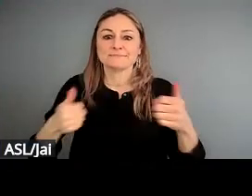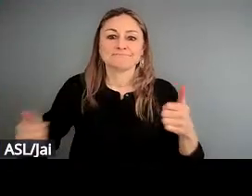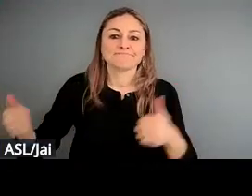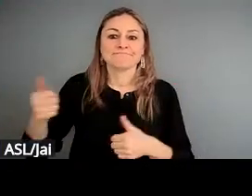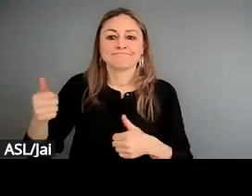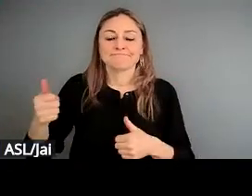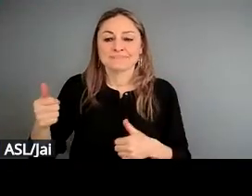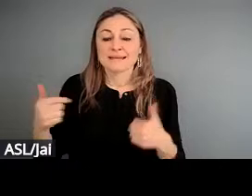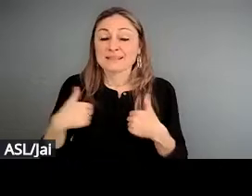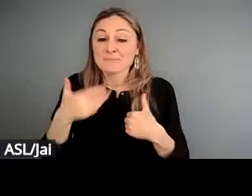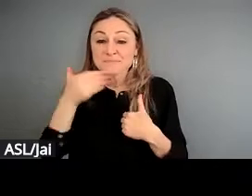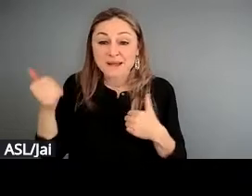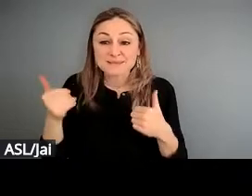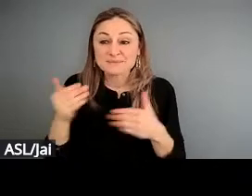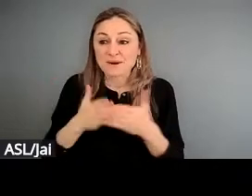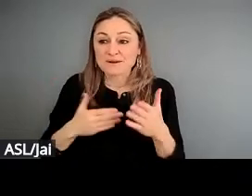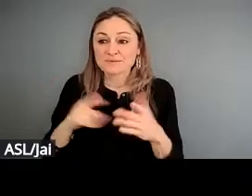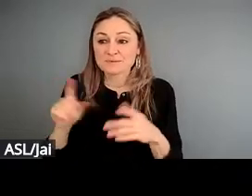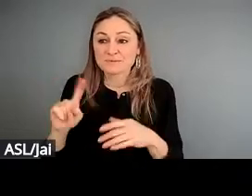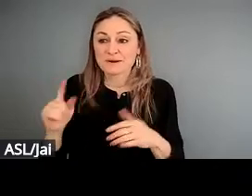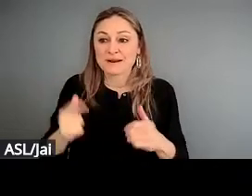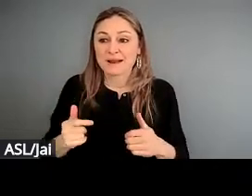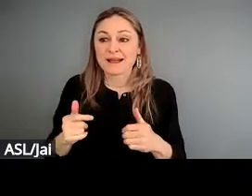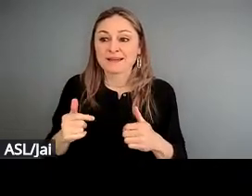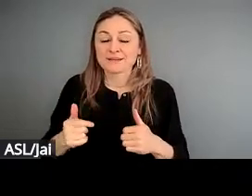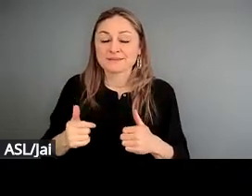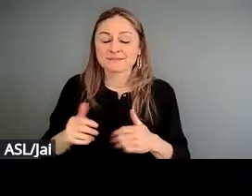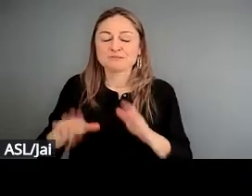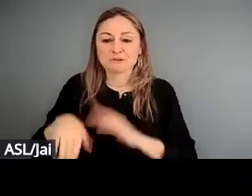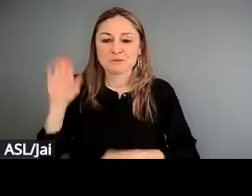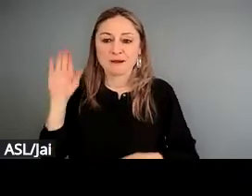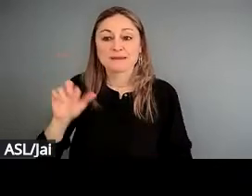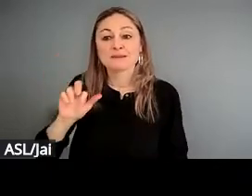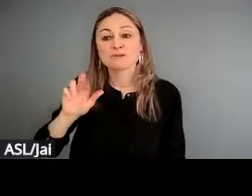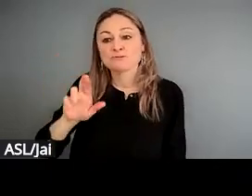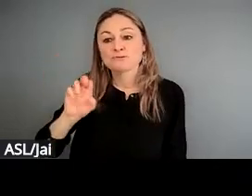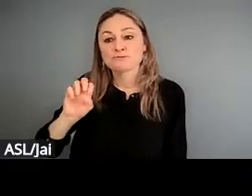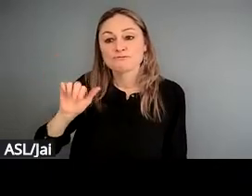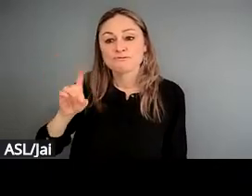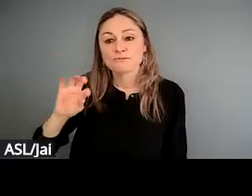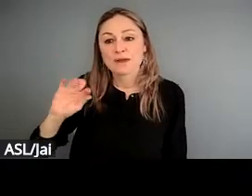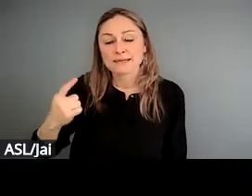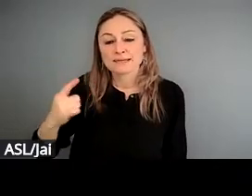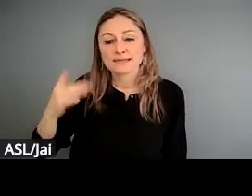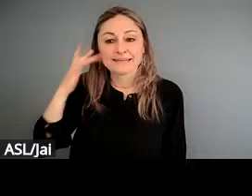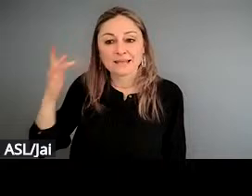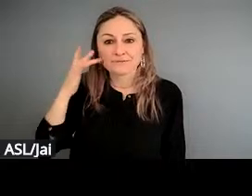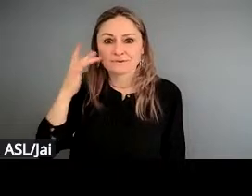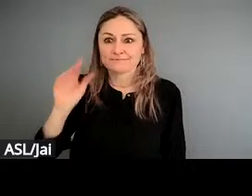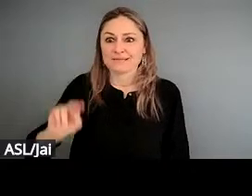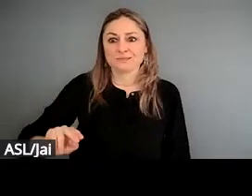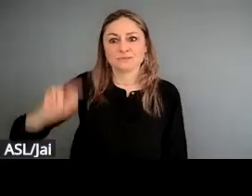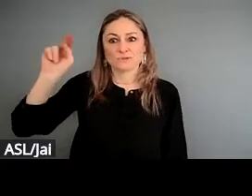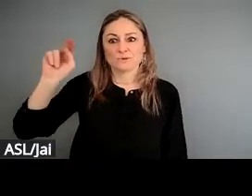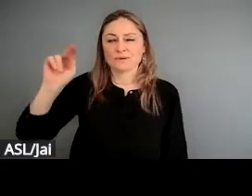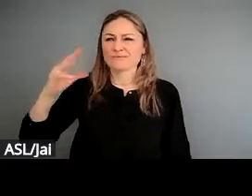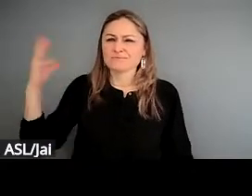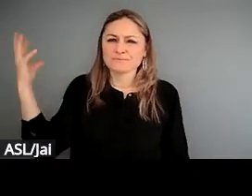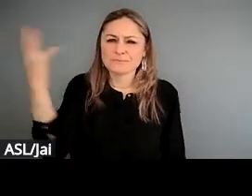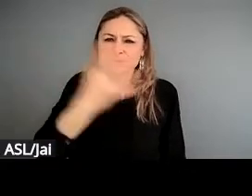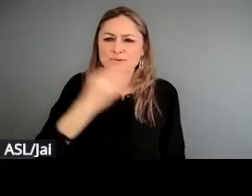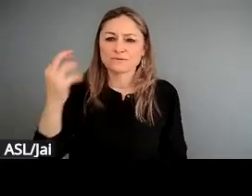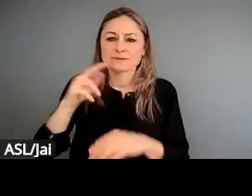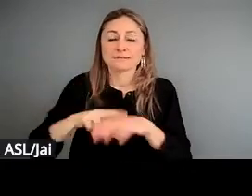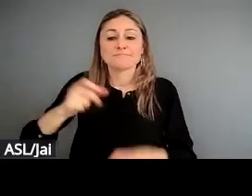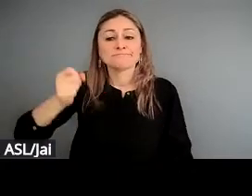of where I grew up in Redding, California. So that's up north. And it's just a lot of really beautiful nature. There's 2 lakes